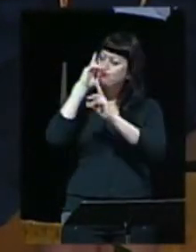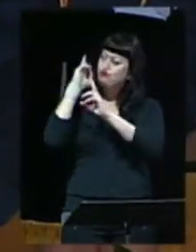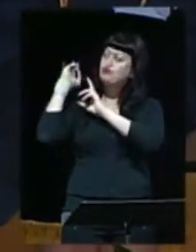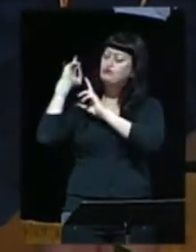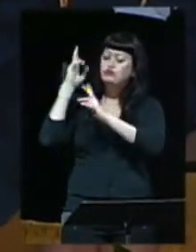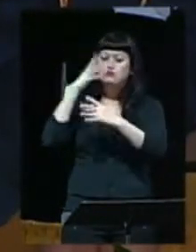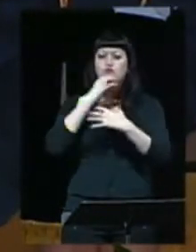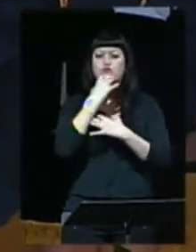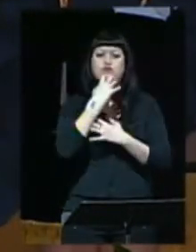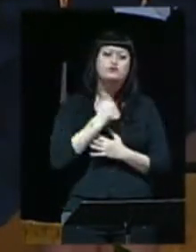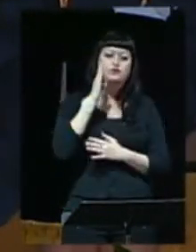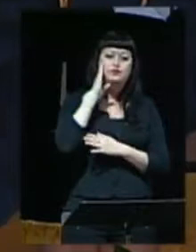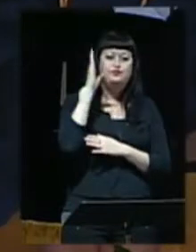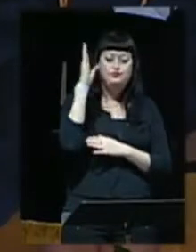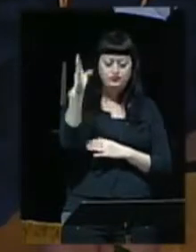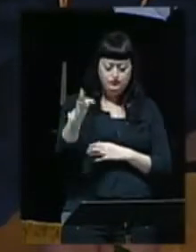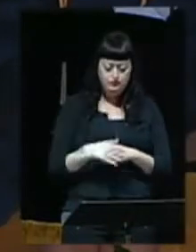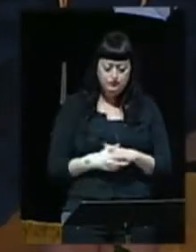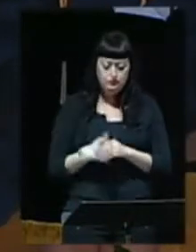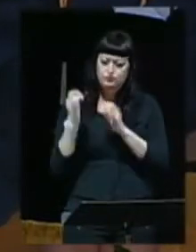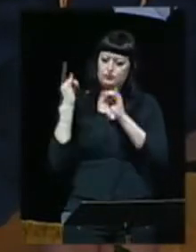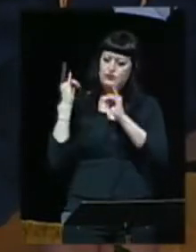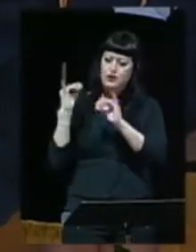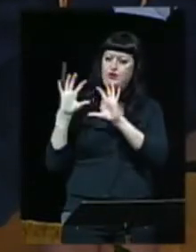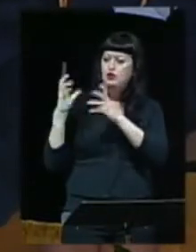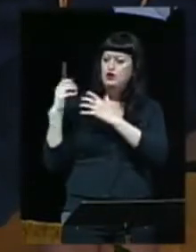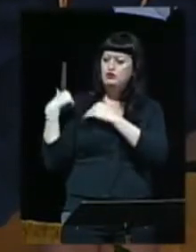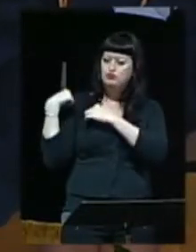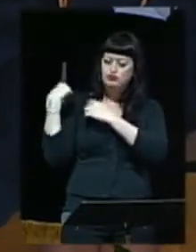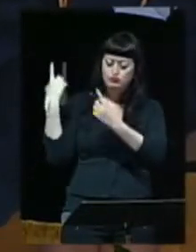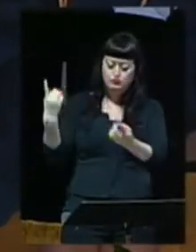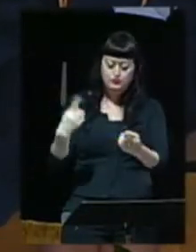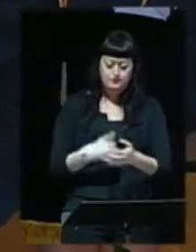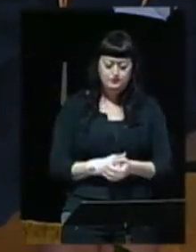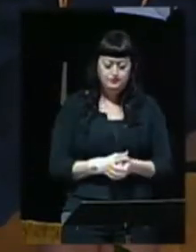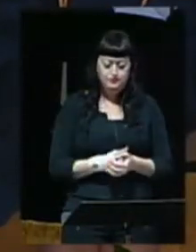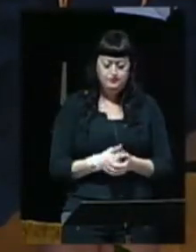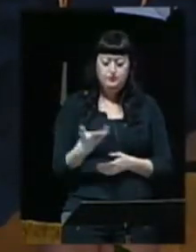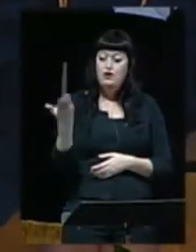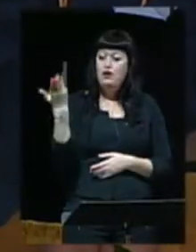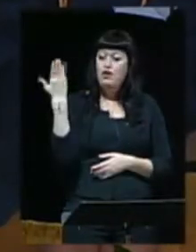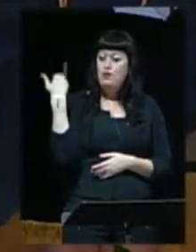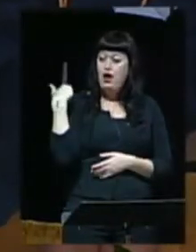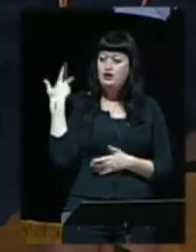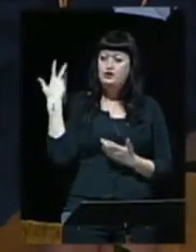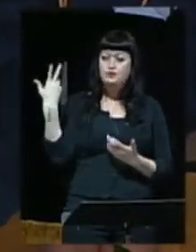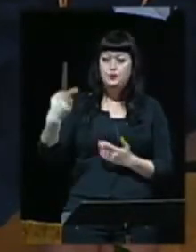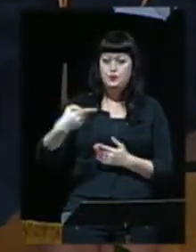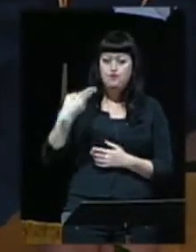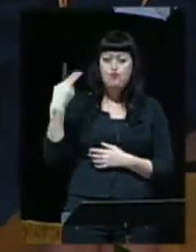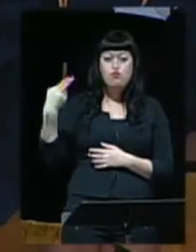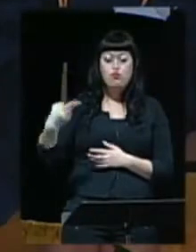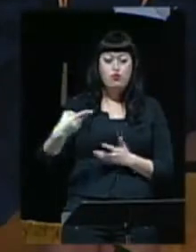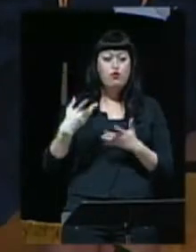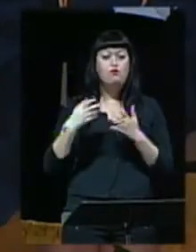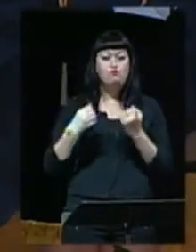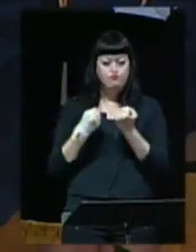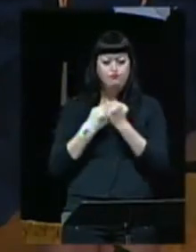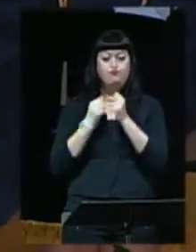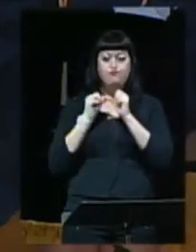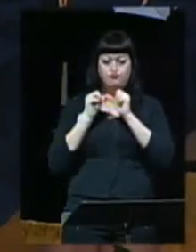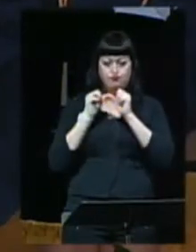futures like so many others have before us. The past is our history. It has been the vehicle that has carried us